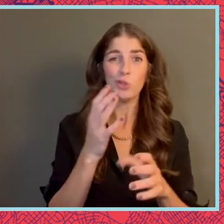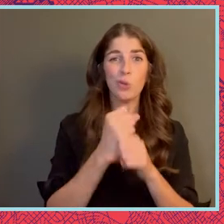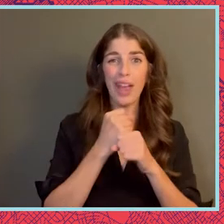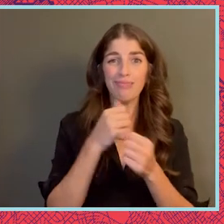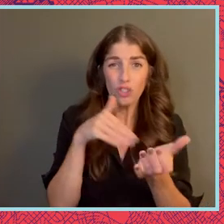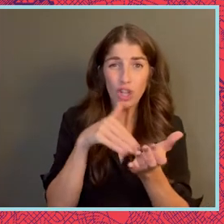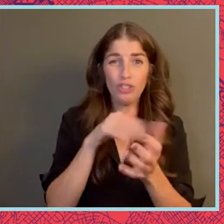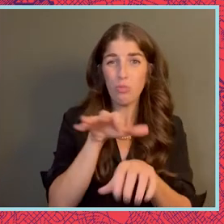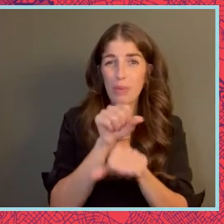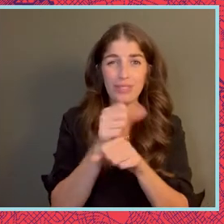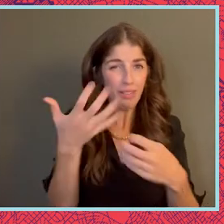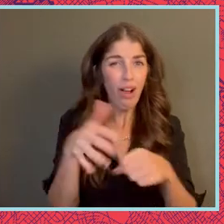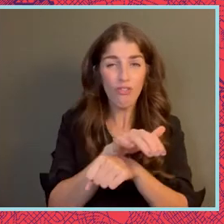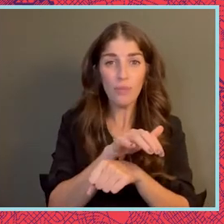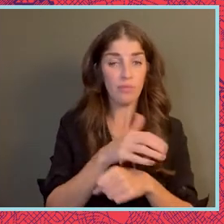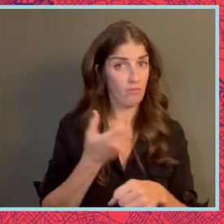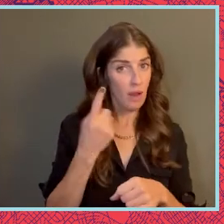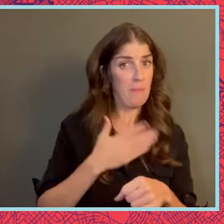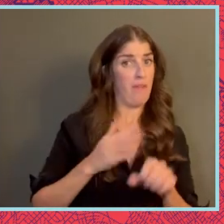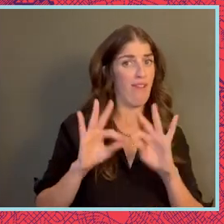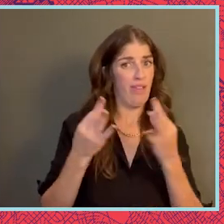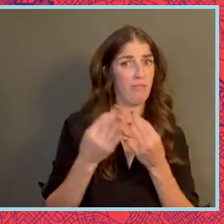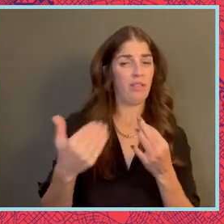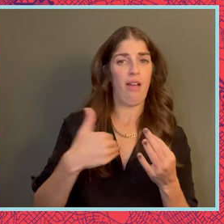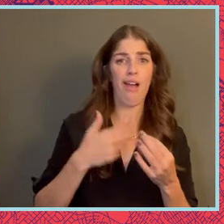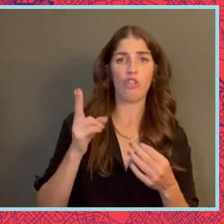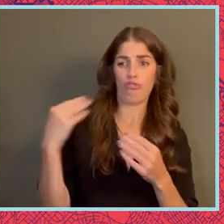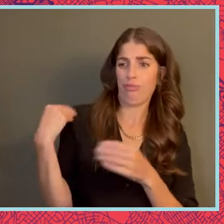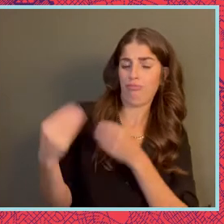have the basic right to get preventative care covered. And the family